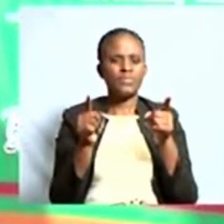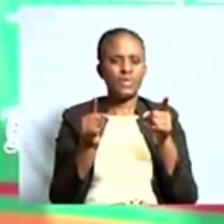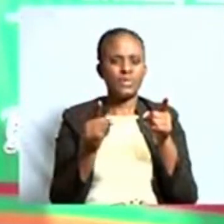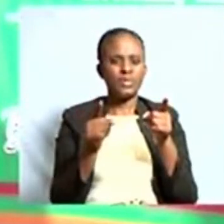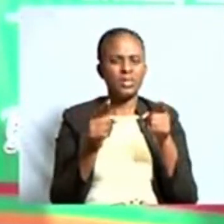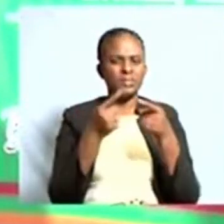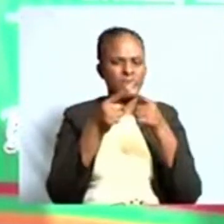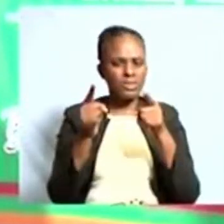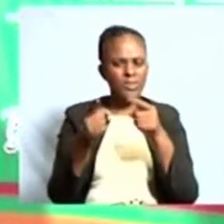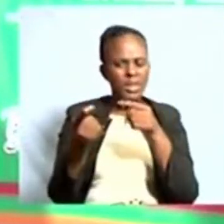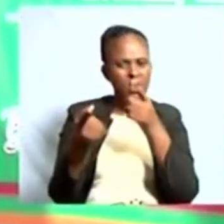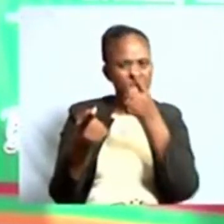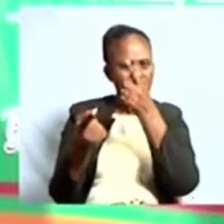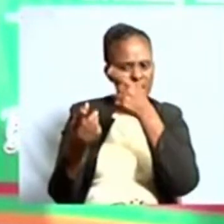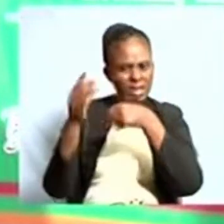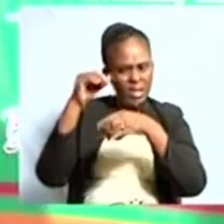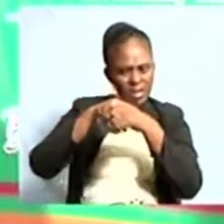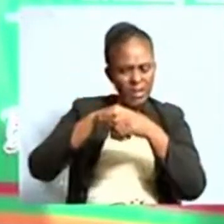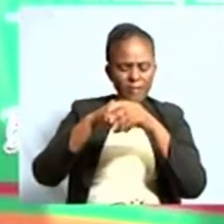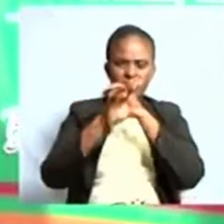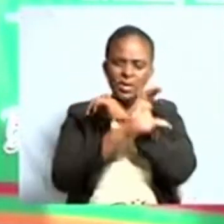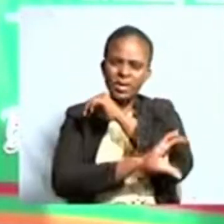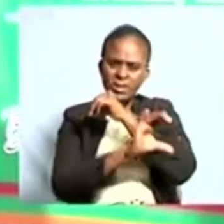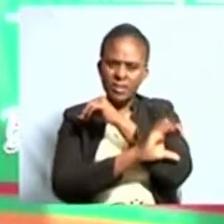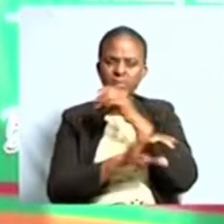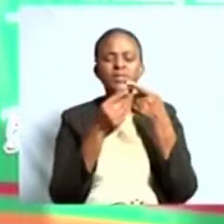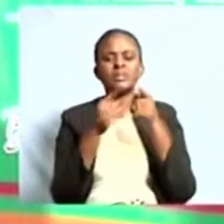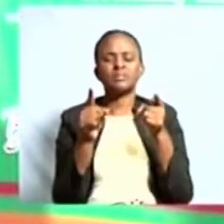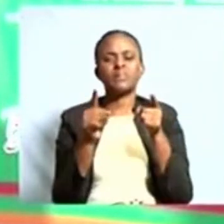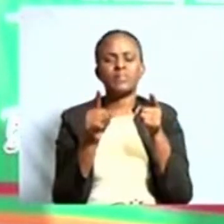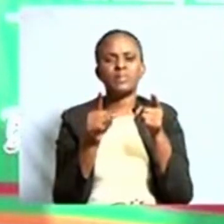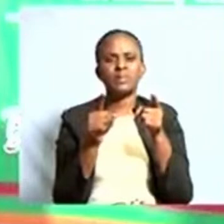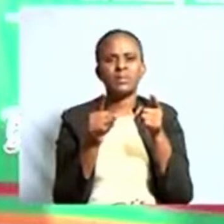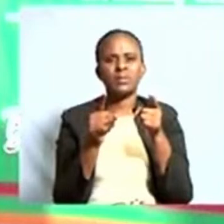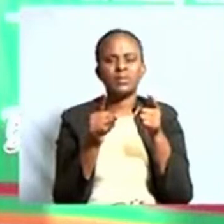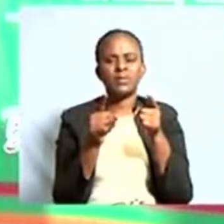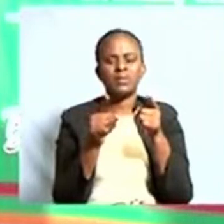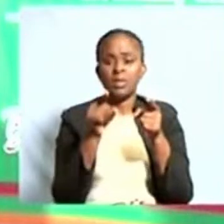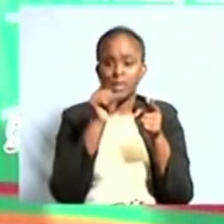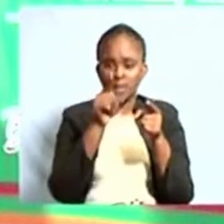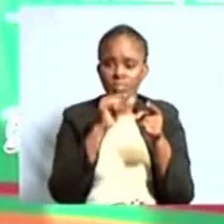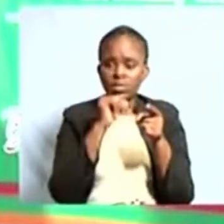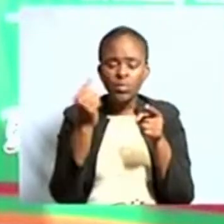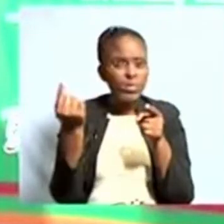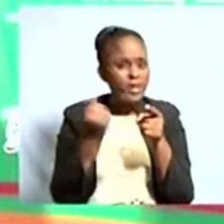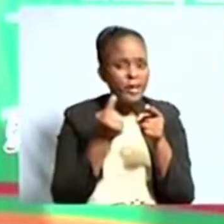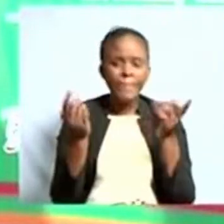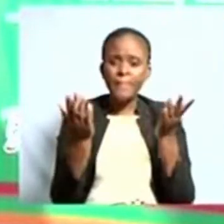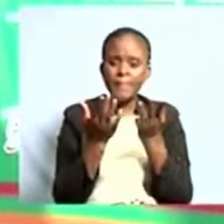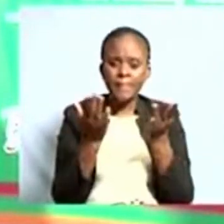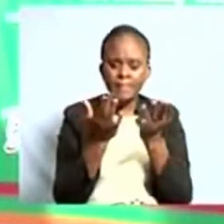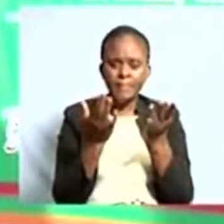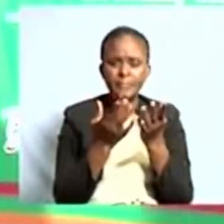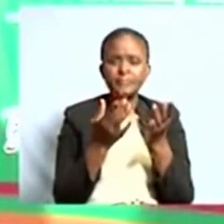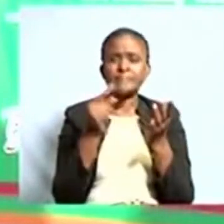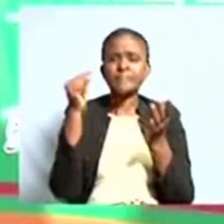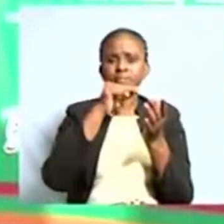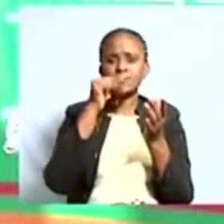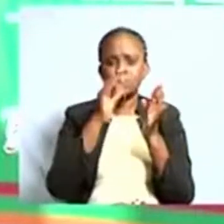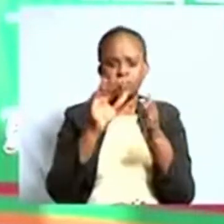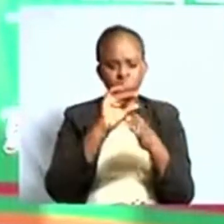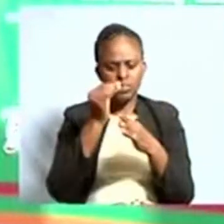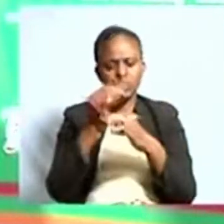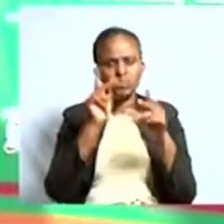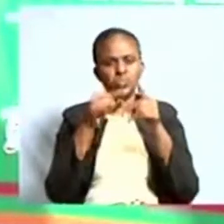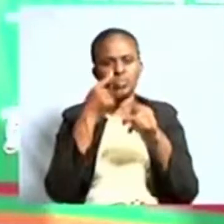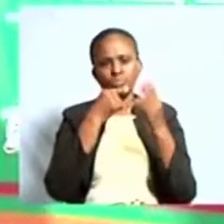when they're coming in the country. So they don't come, the counterfeiters or the people who are bringing